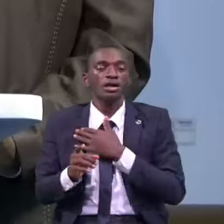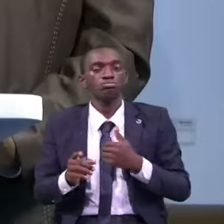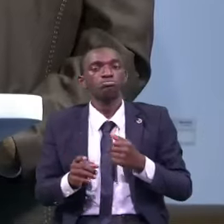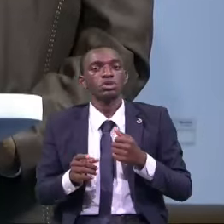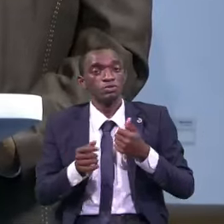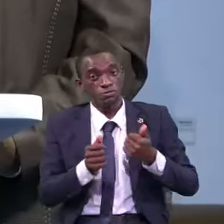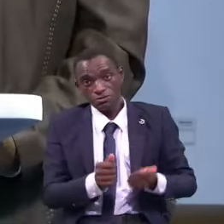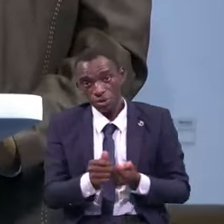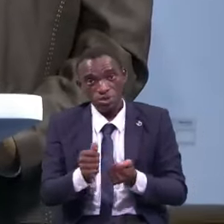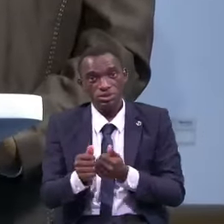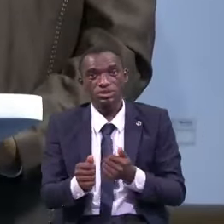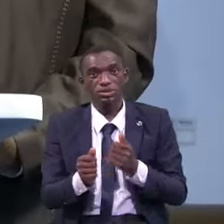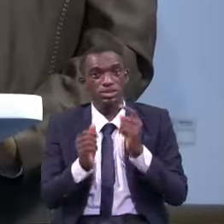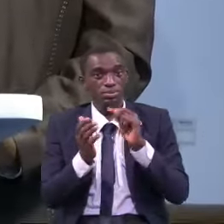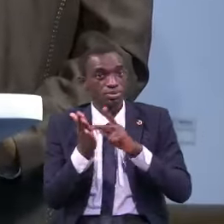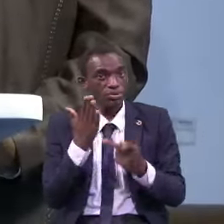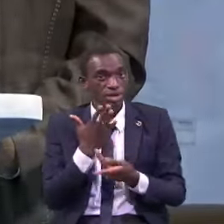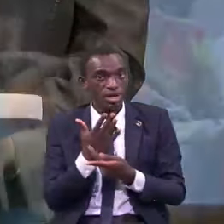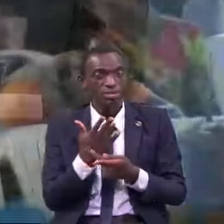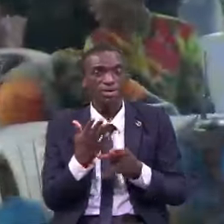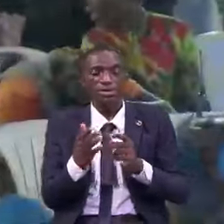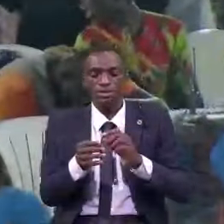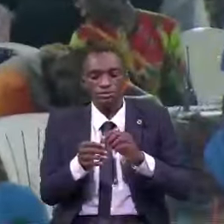you fill the form out there.